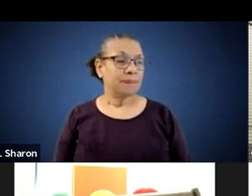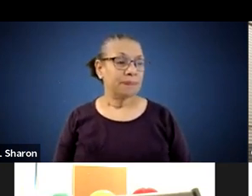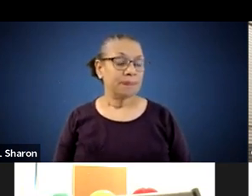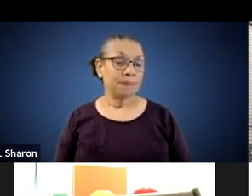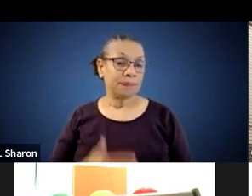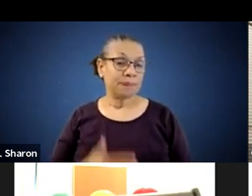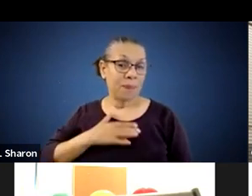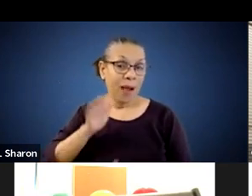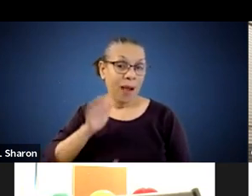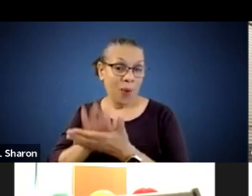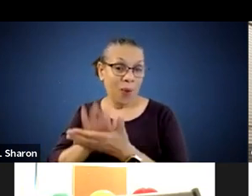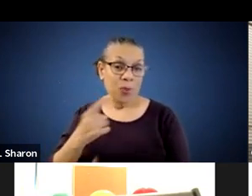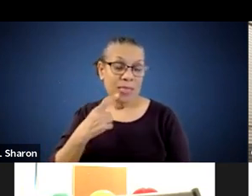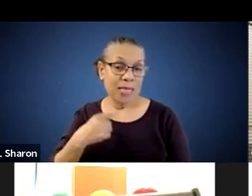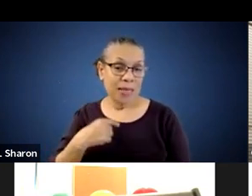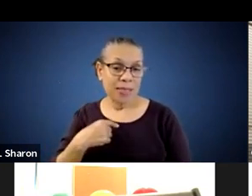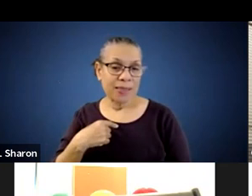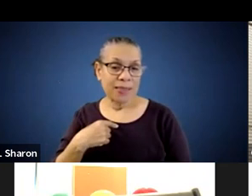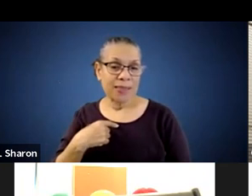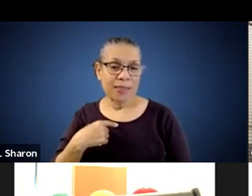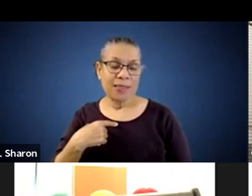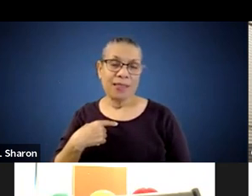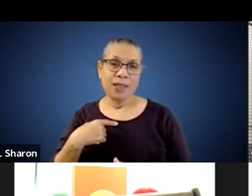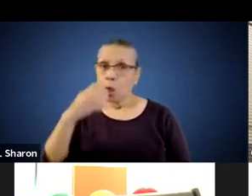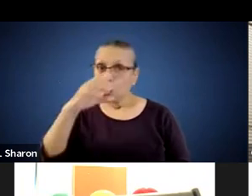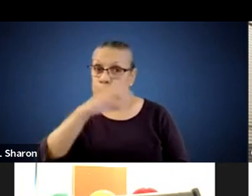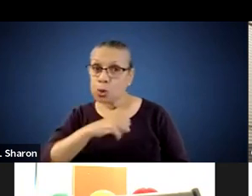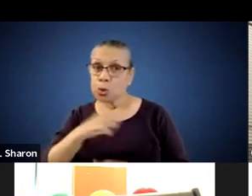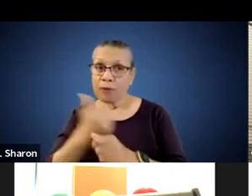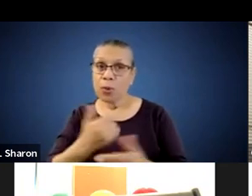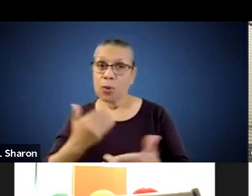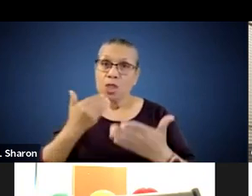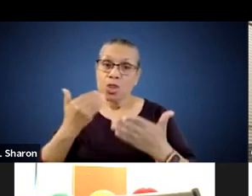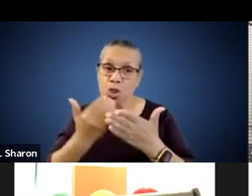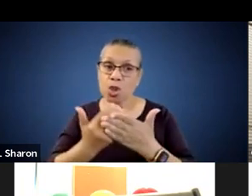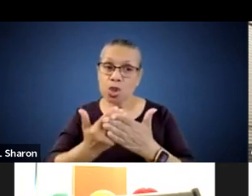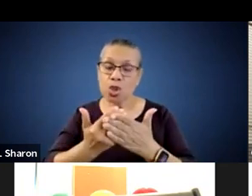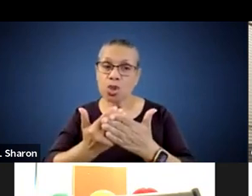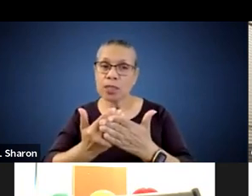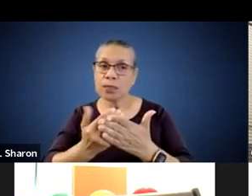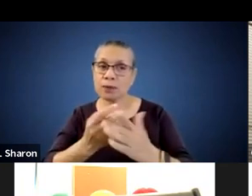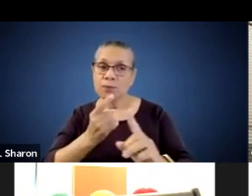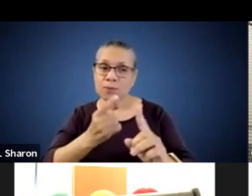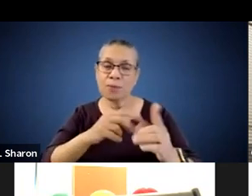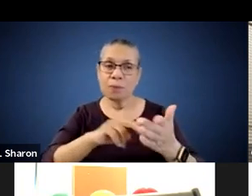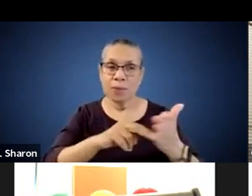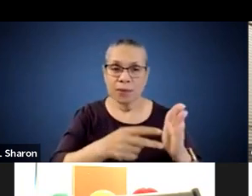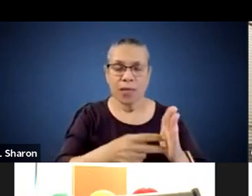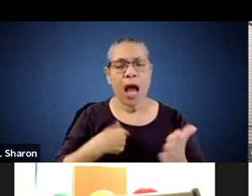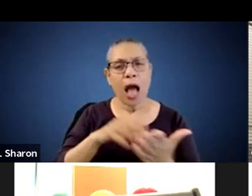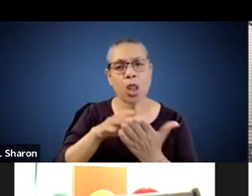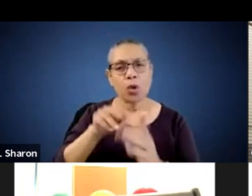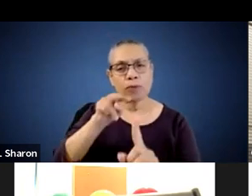my wife always says to me assume good intent and I certainly do as a cynical Bostonian because I learned from the viewpoints and the questions